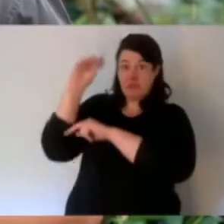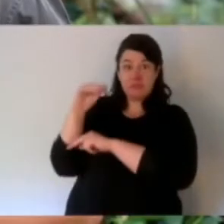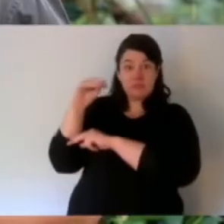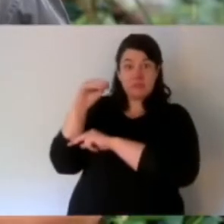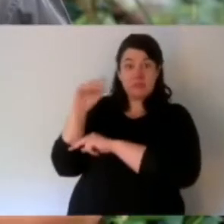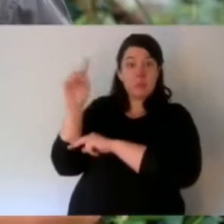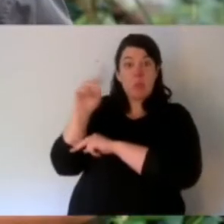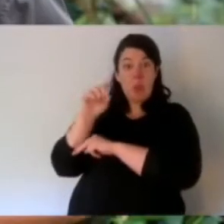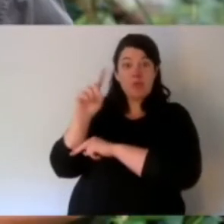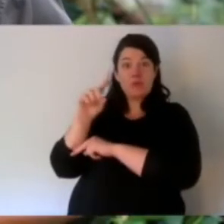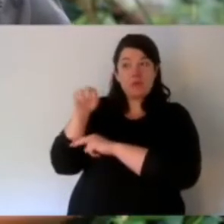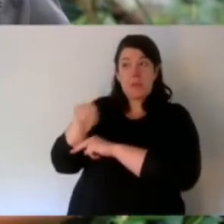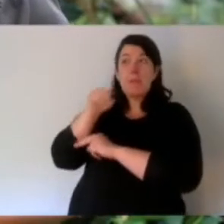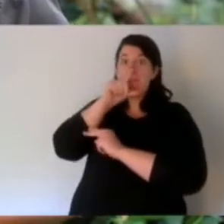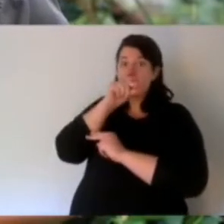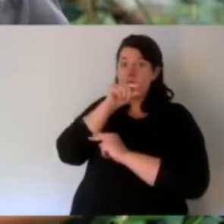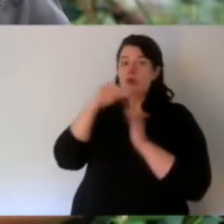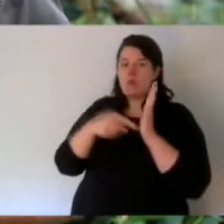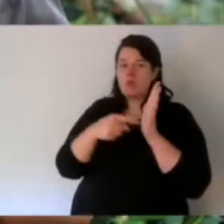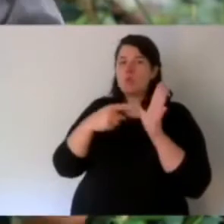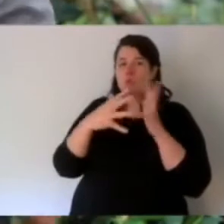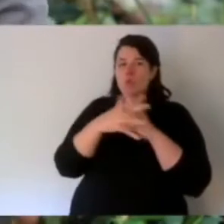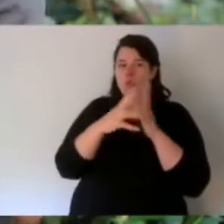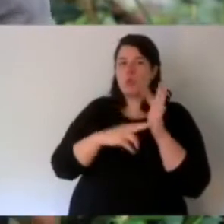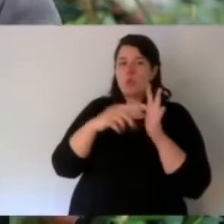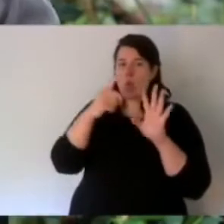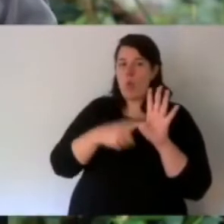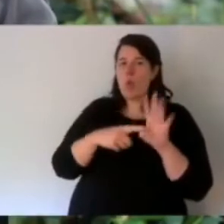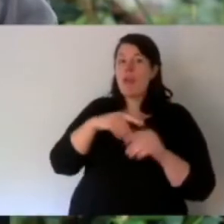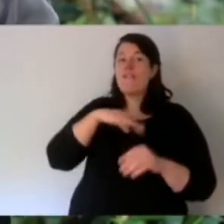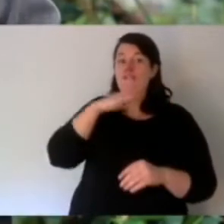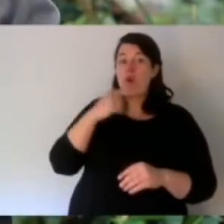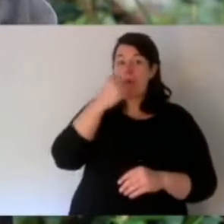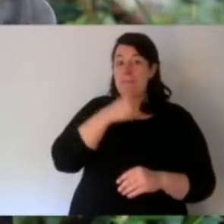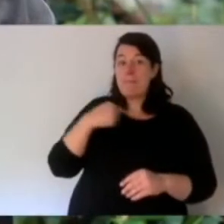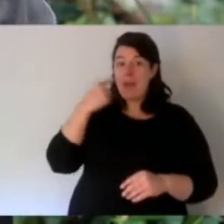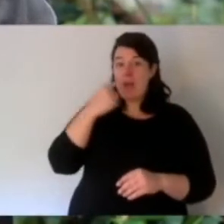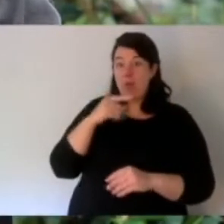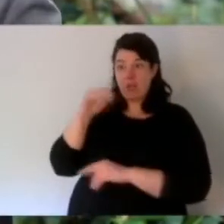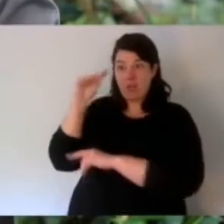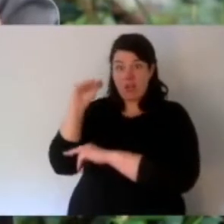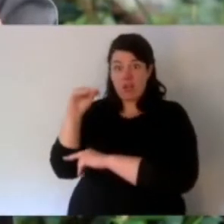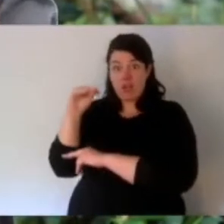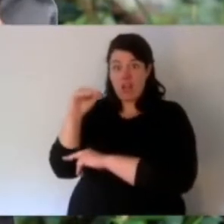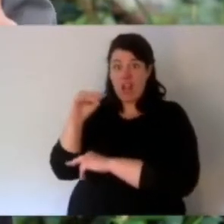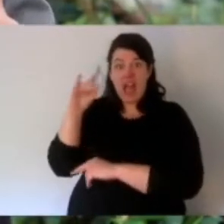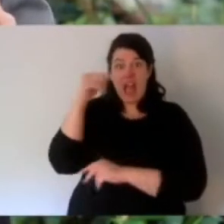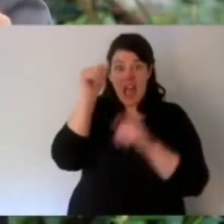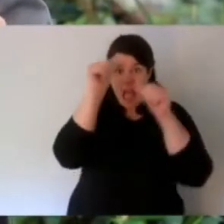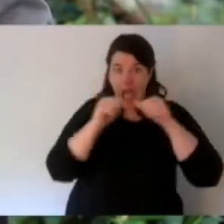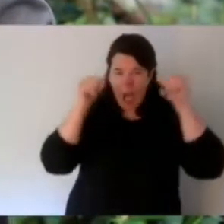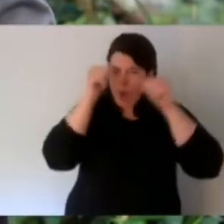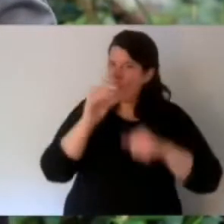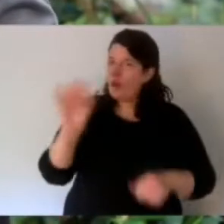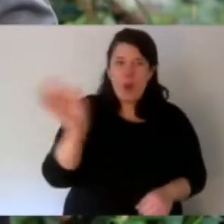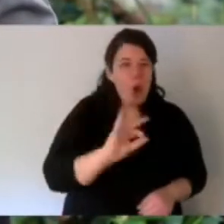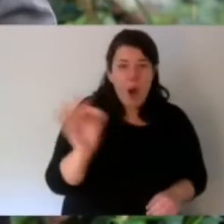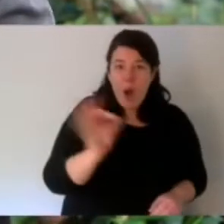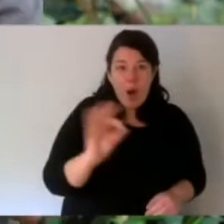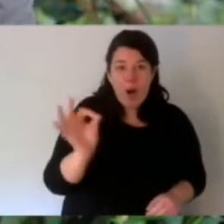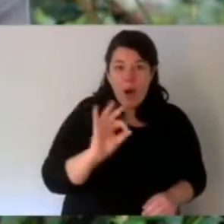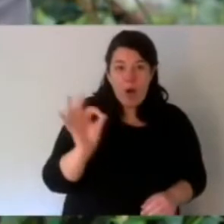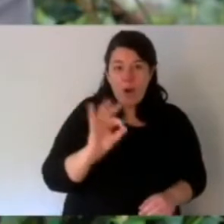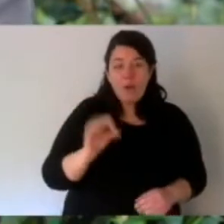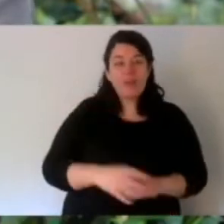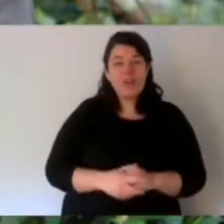This is a Tawny Frogmouth. Now, they might look like an owl, but they're not, they're nightjars. And some of the